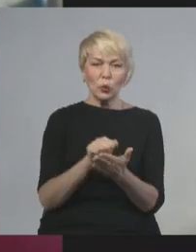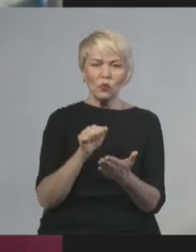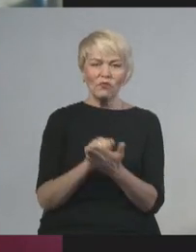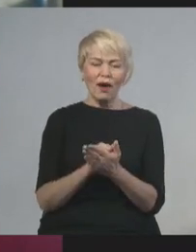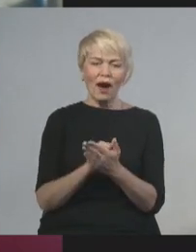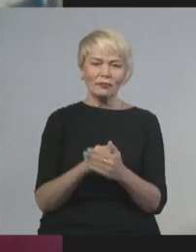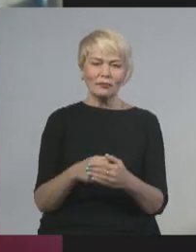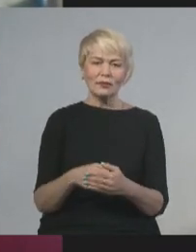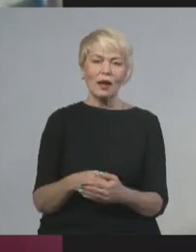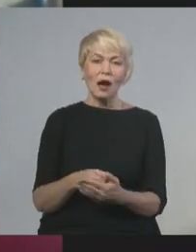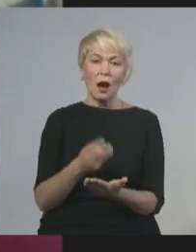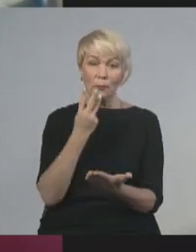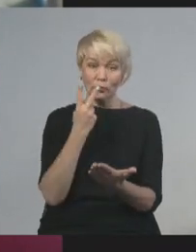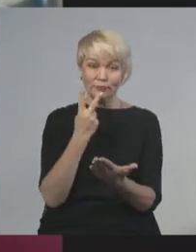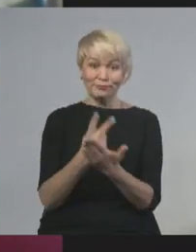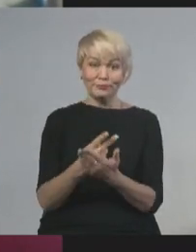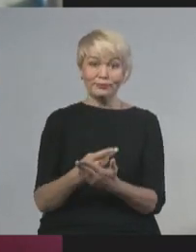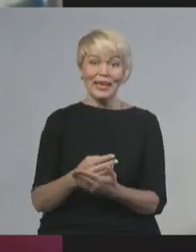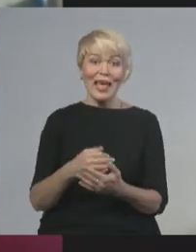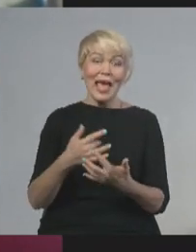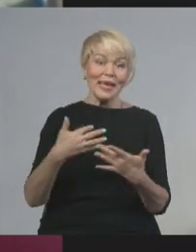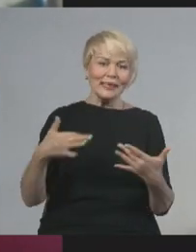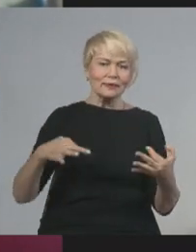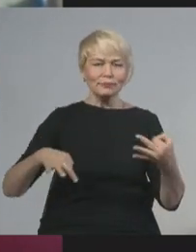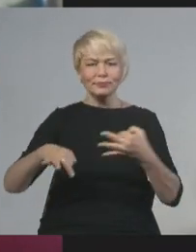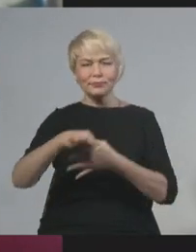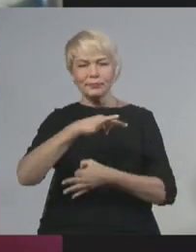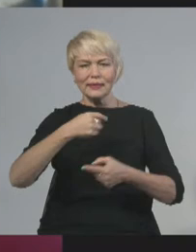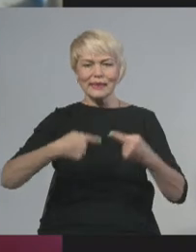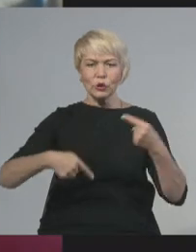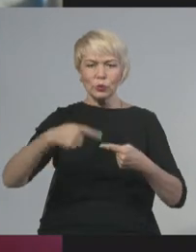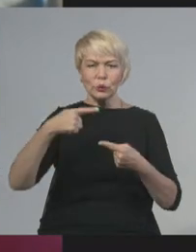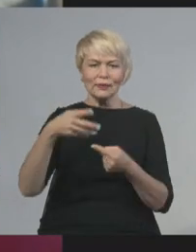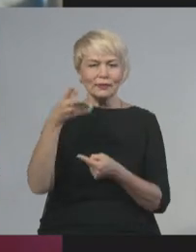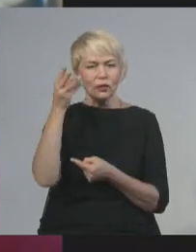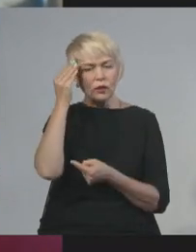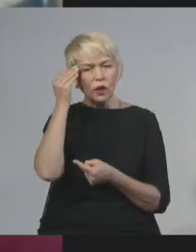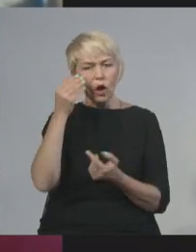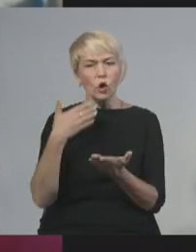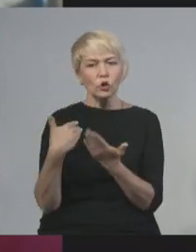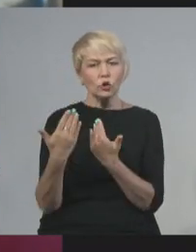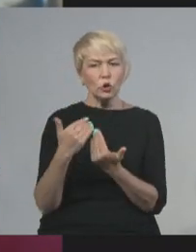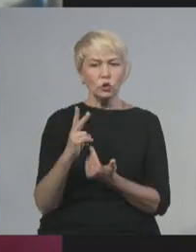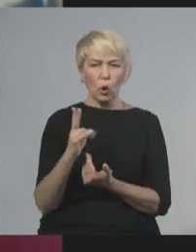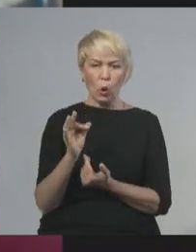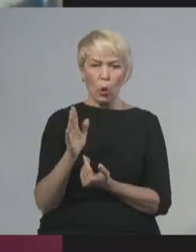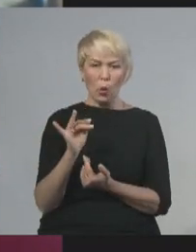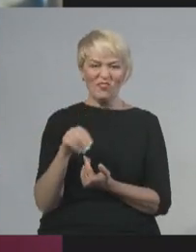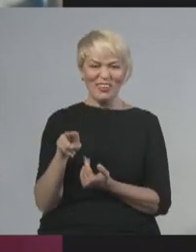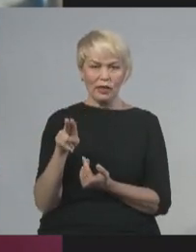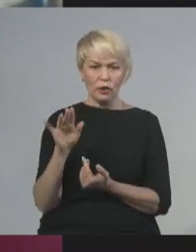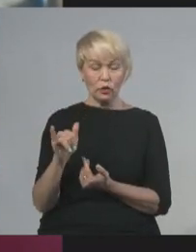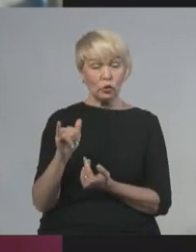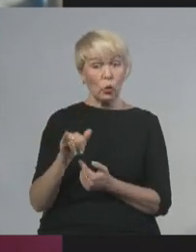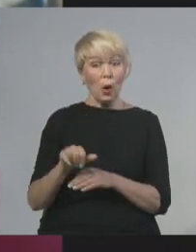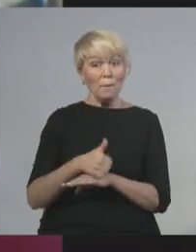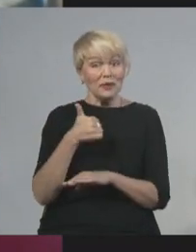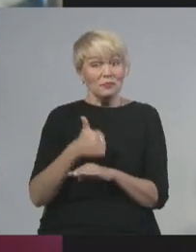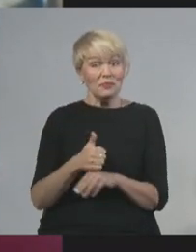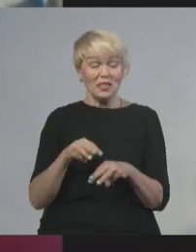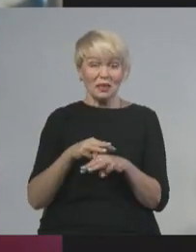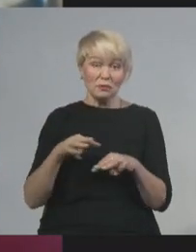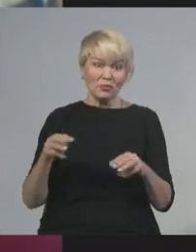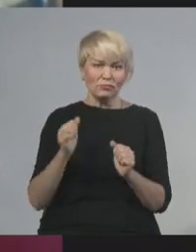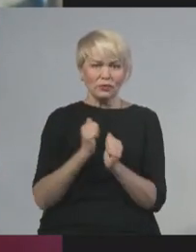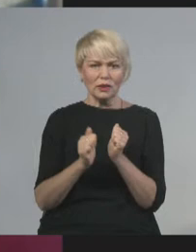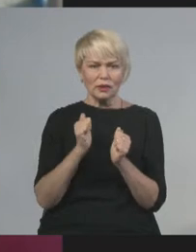should combat it and um the prime minister gets actually very angry when people do not believe in coffee